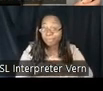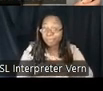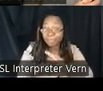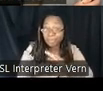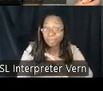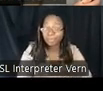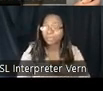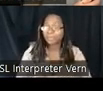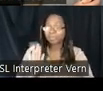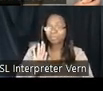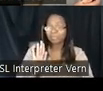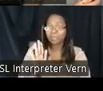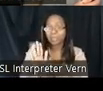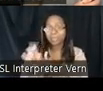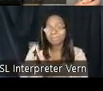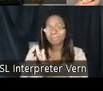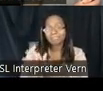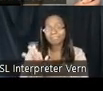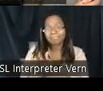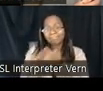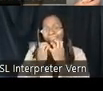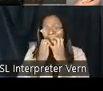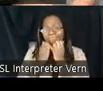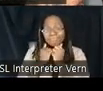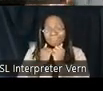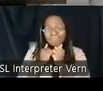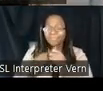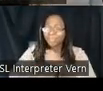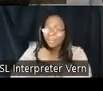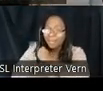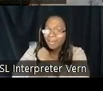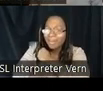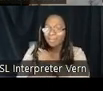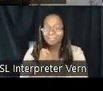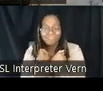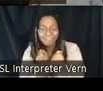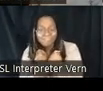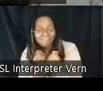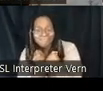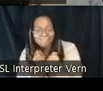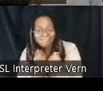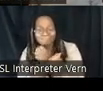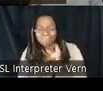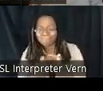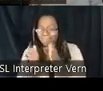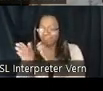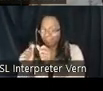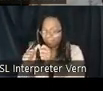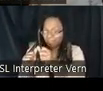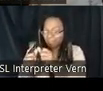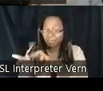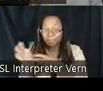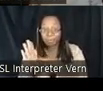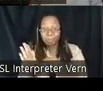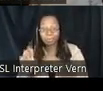affection, touching, hugging, loving on the child, a consistency, able to show up in ways that we're staying in